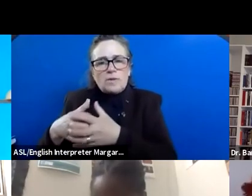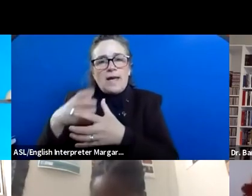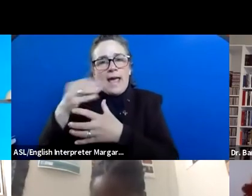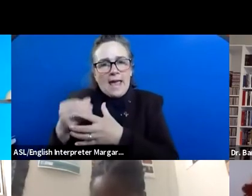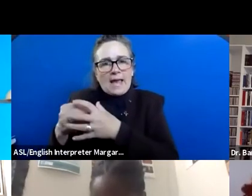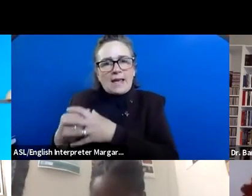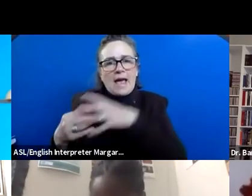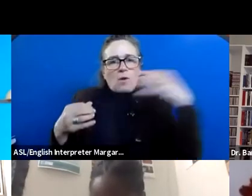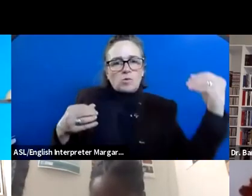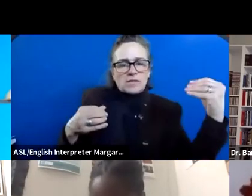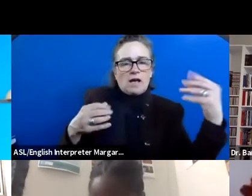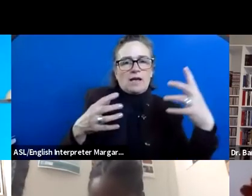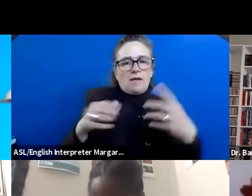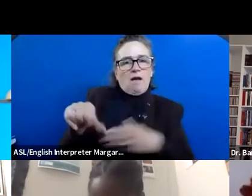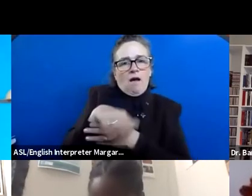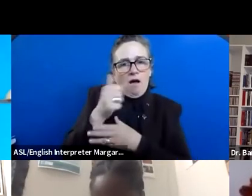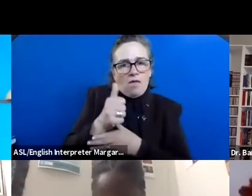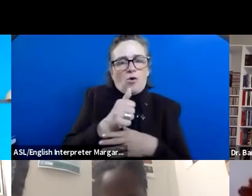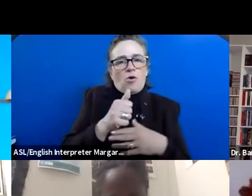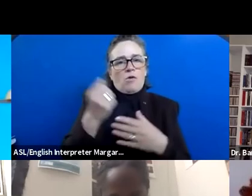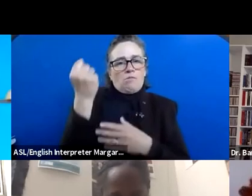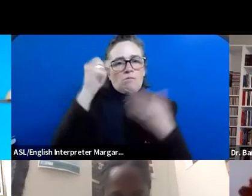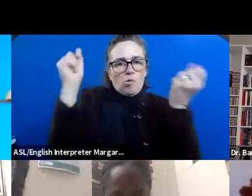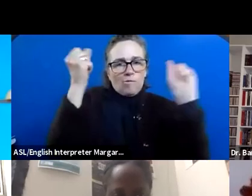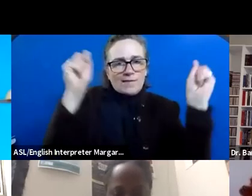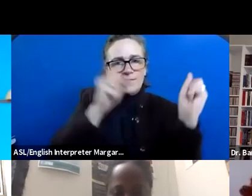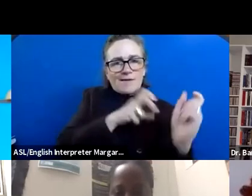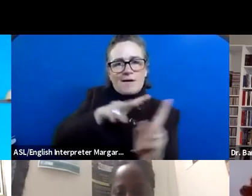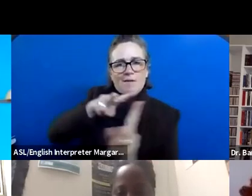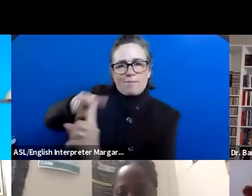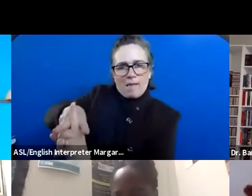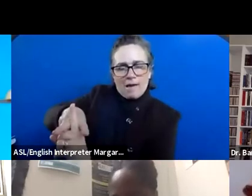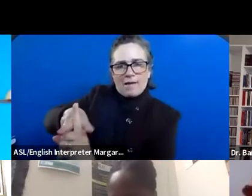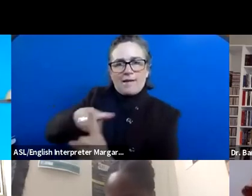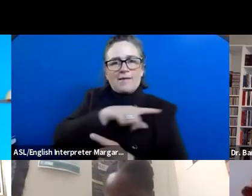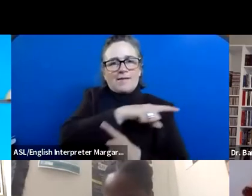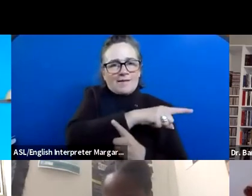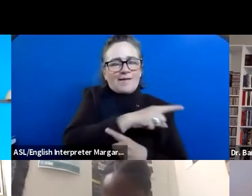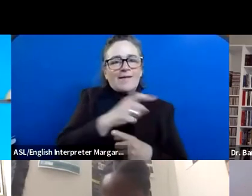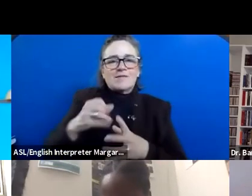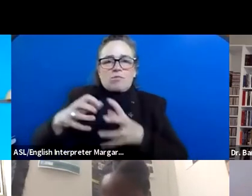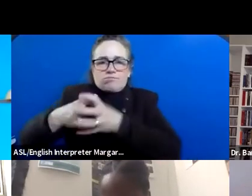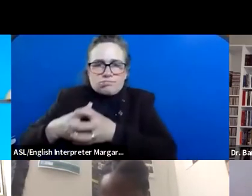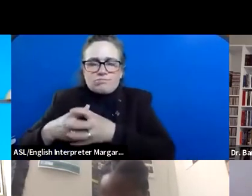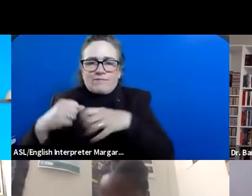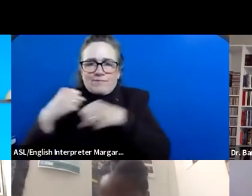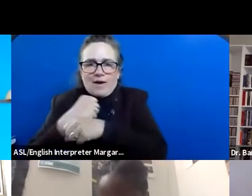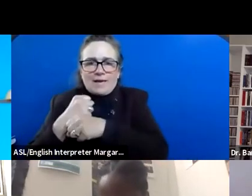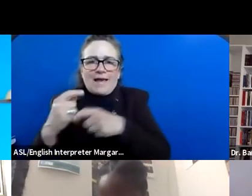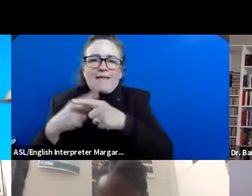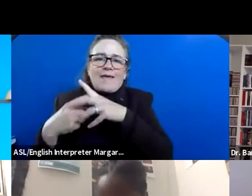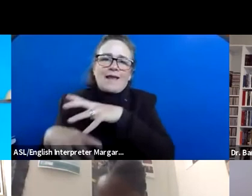of tactics, strategies, and goals of a movement as the larger container or the big tent, rather than